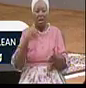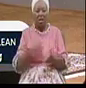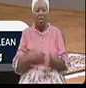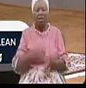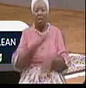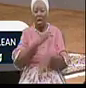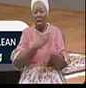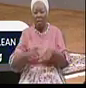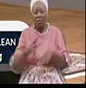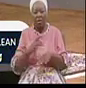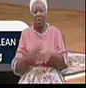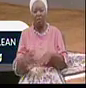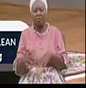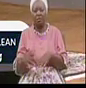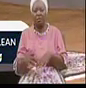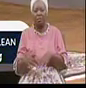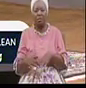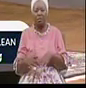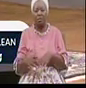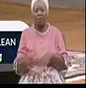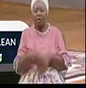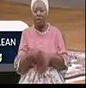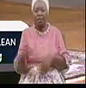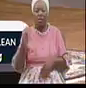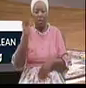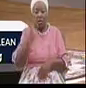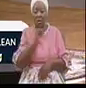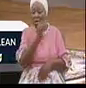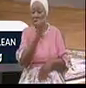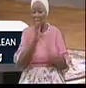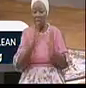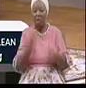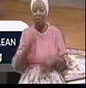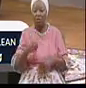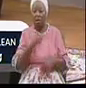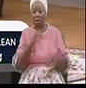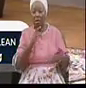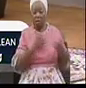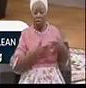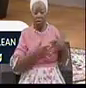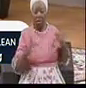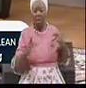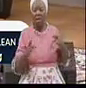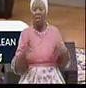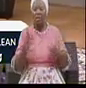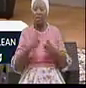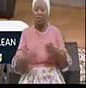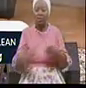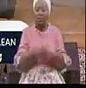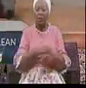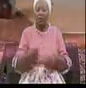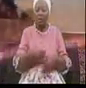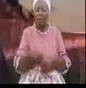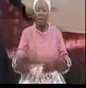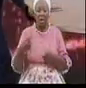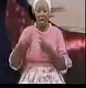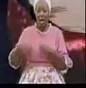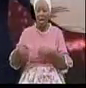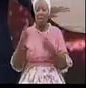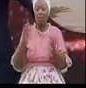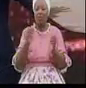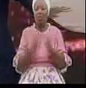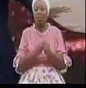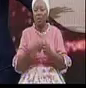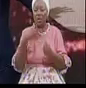it empty. Those Israelites were unconcerned to fill their heart with